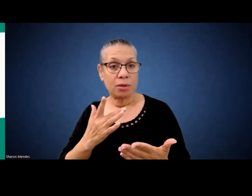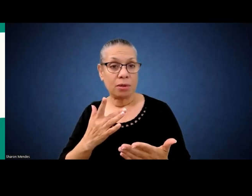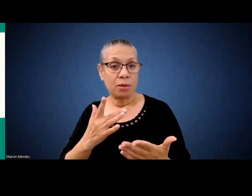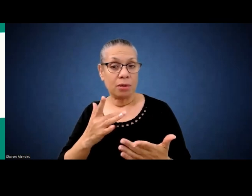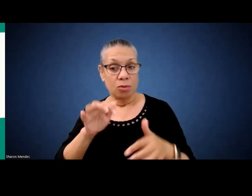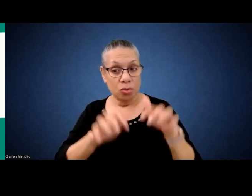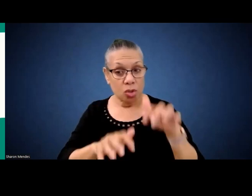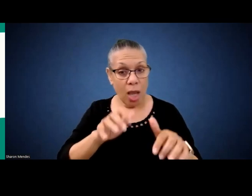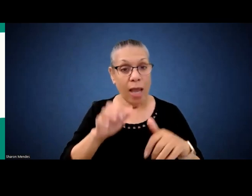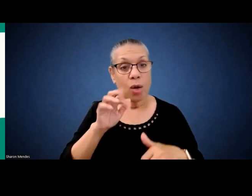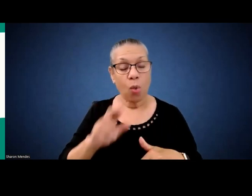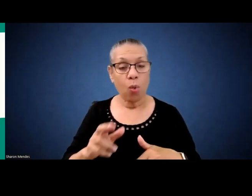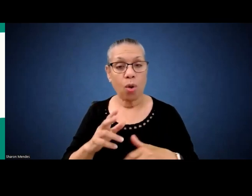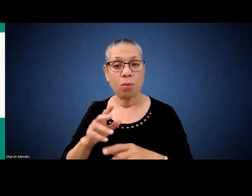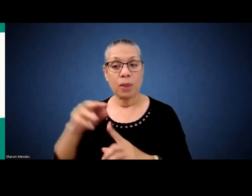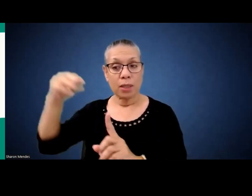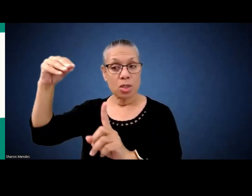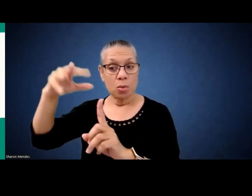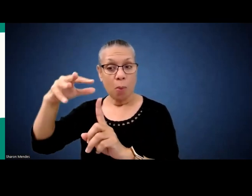in the chat.